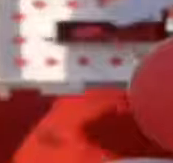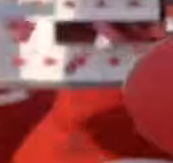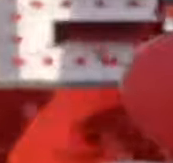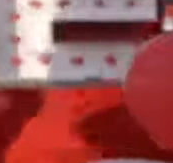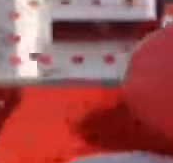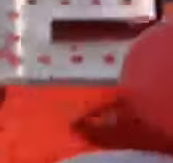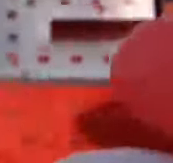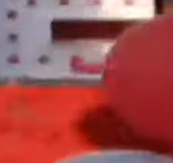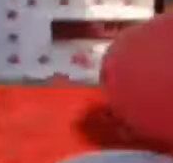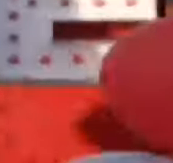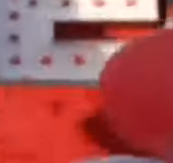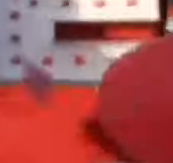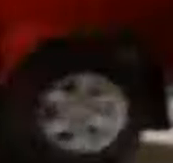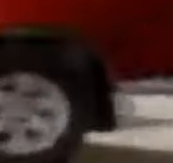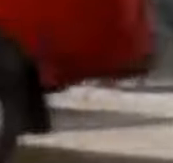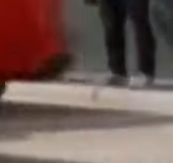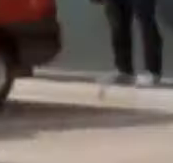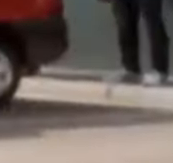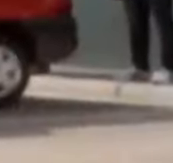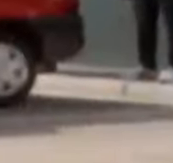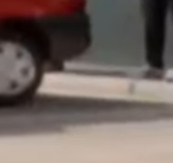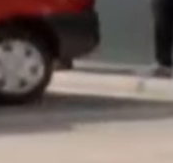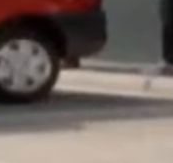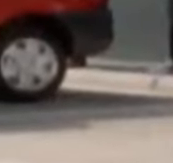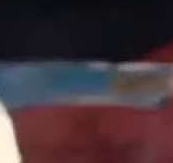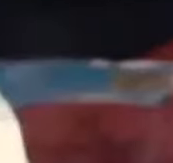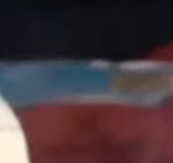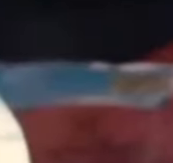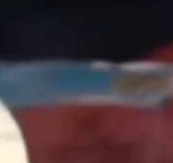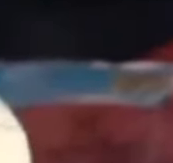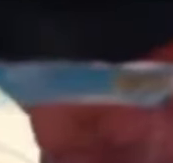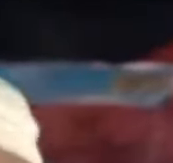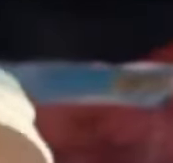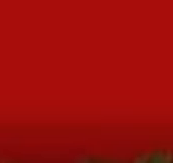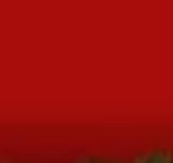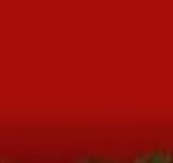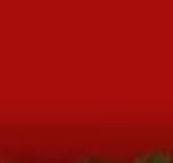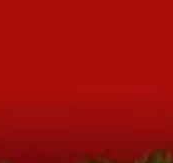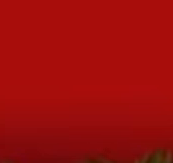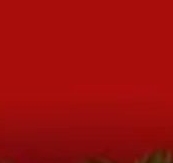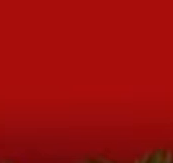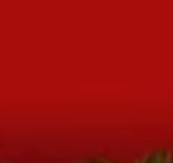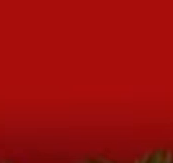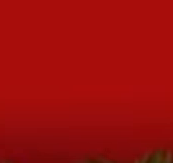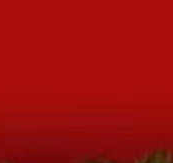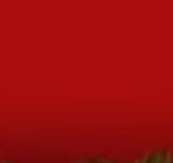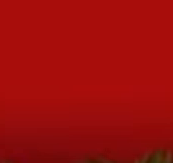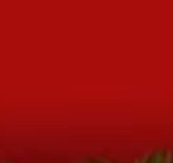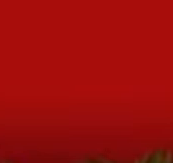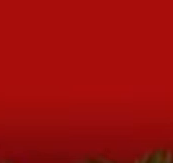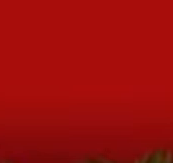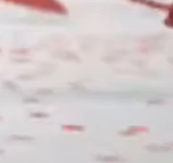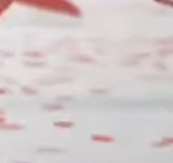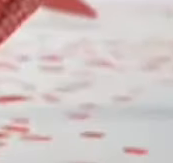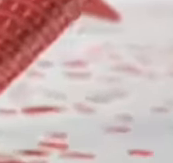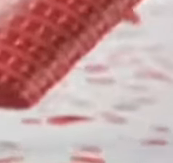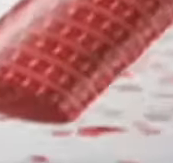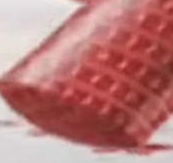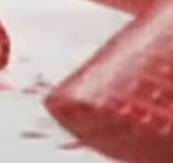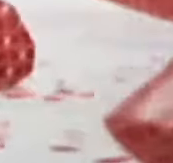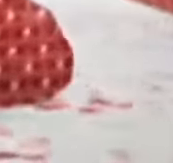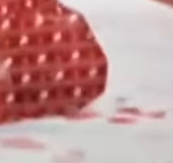$28.99. Swipe your count on card to enter, and you could win a bucky too. OK, owners you can count on.